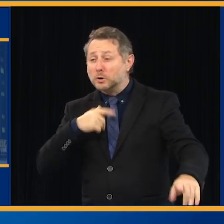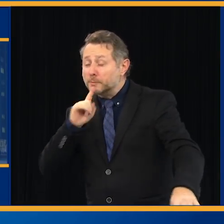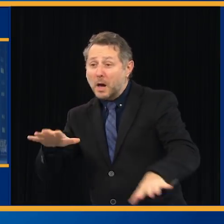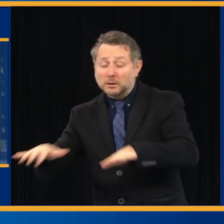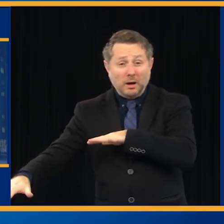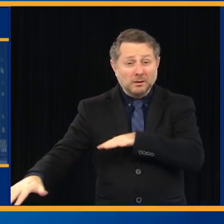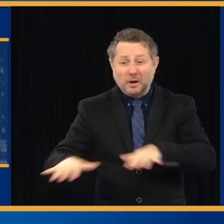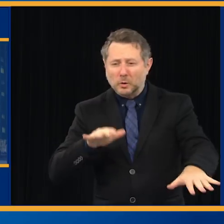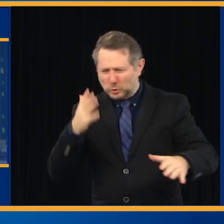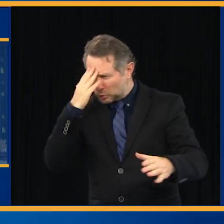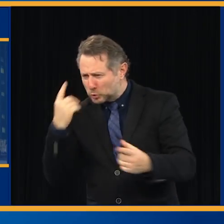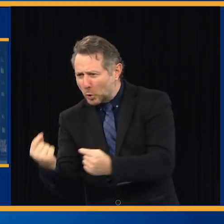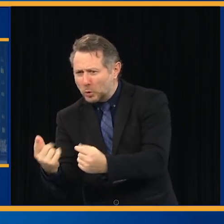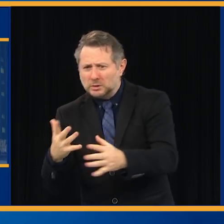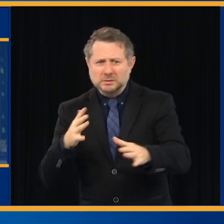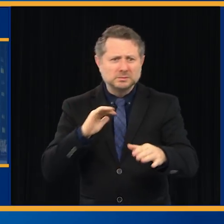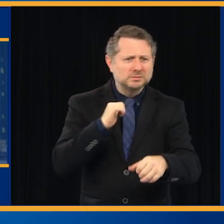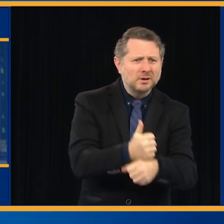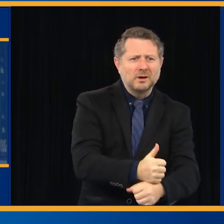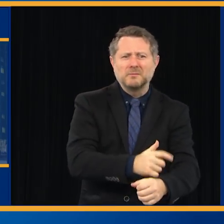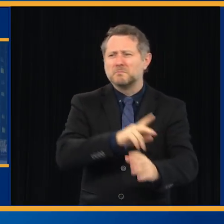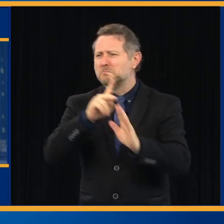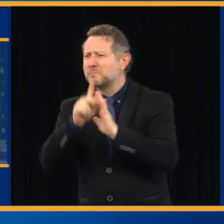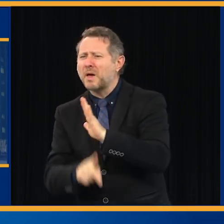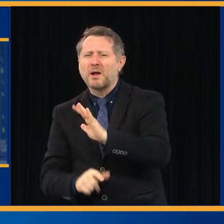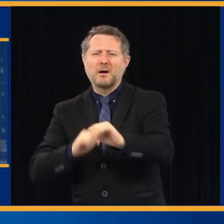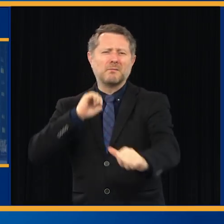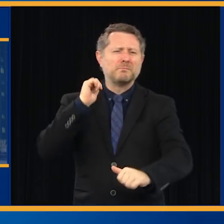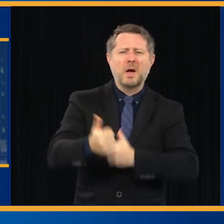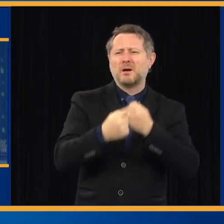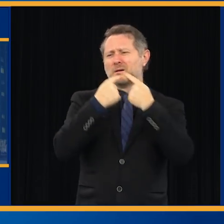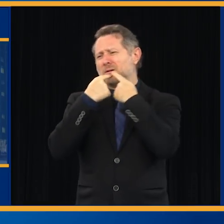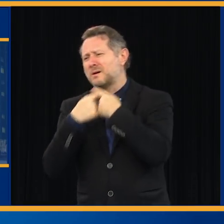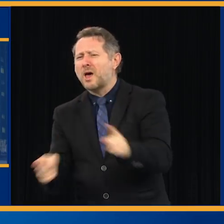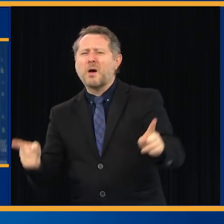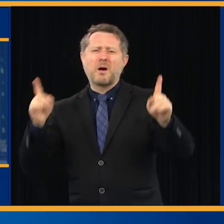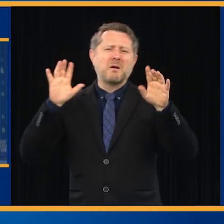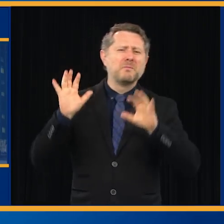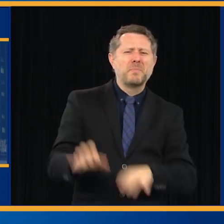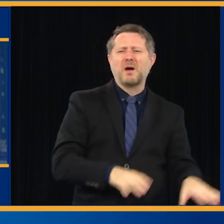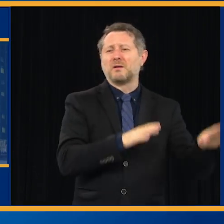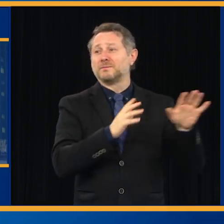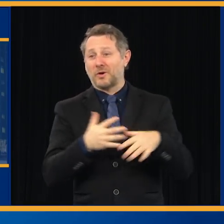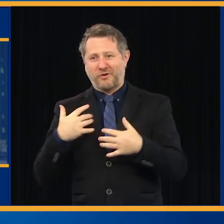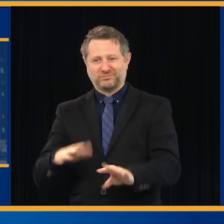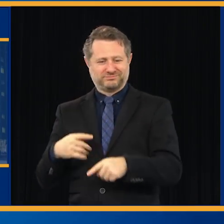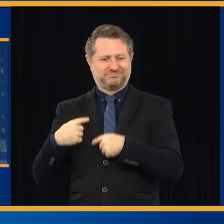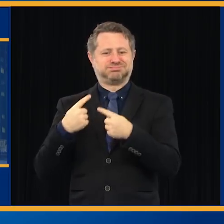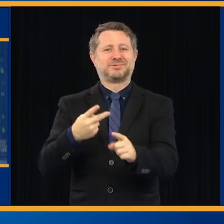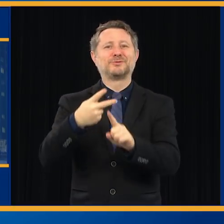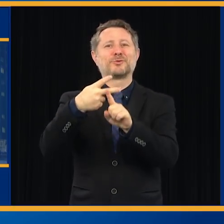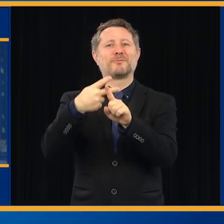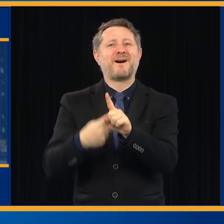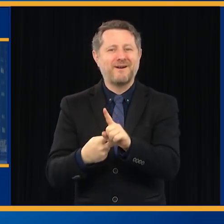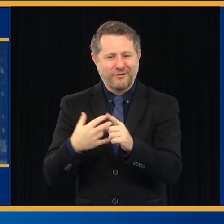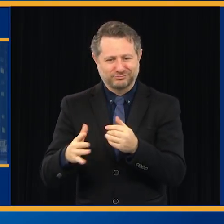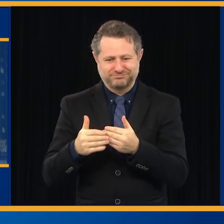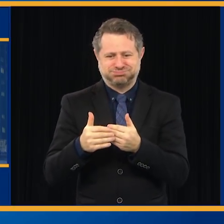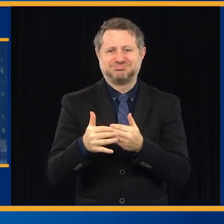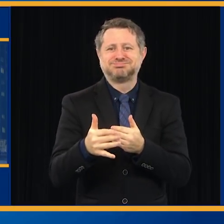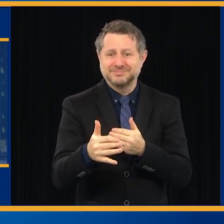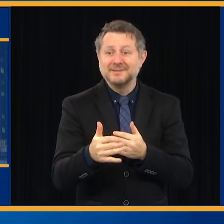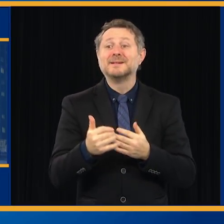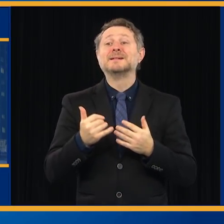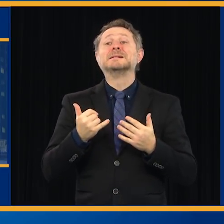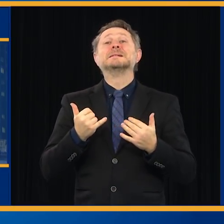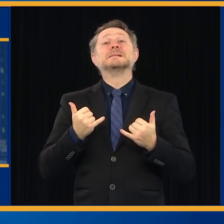quickly enact a plan. But now we're a couple of months into it, and I think